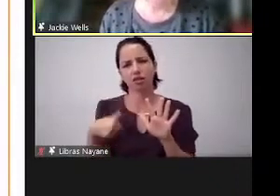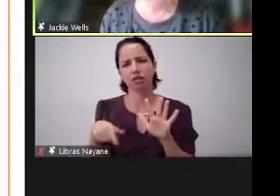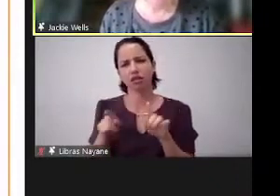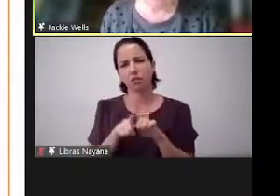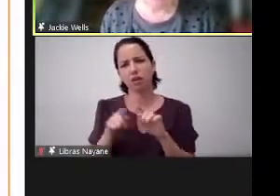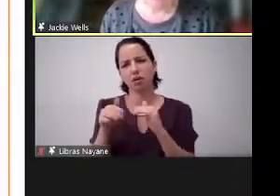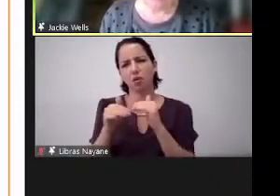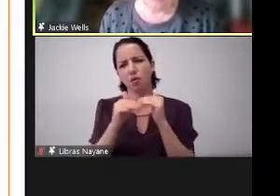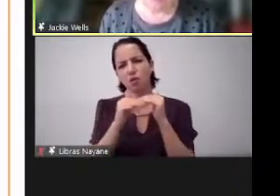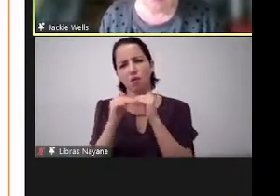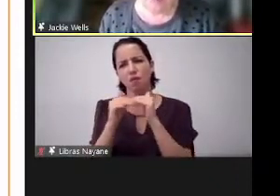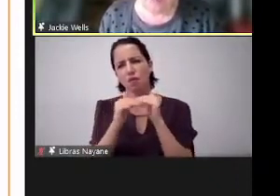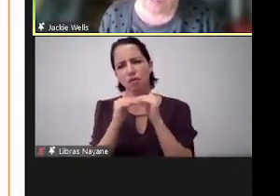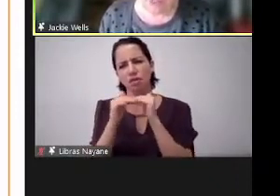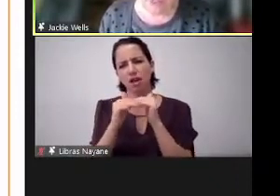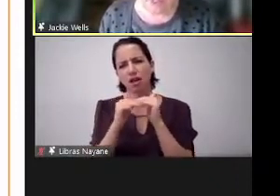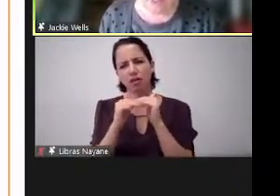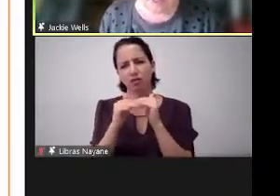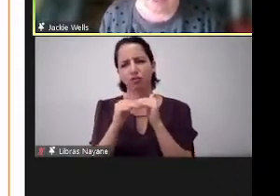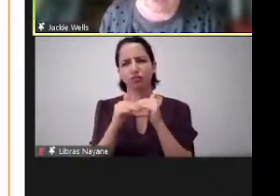changes in policy.